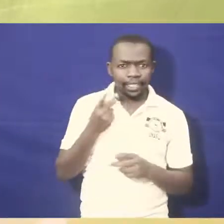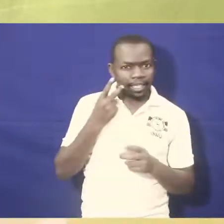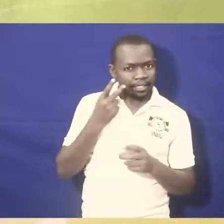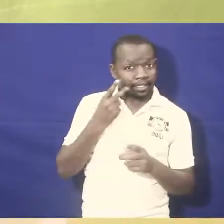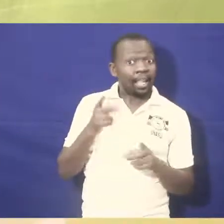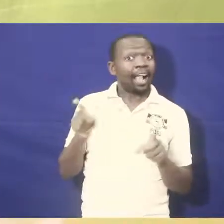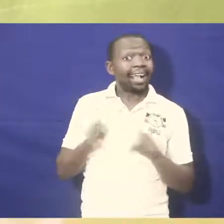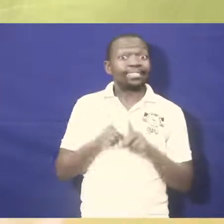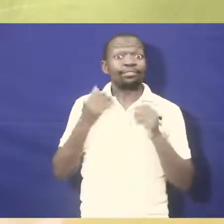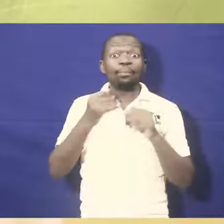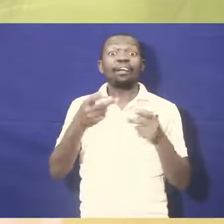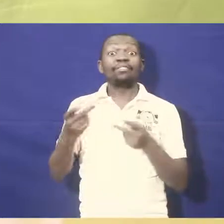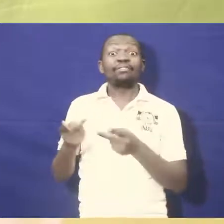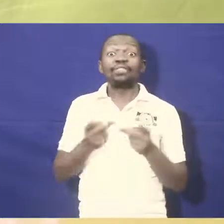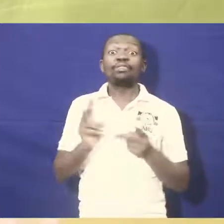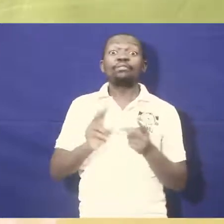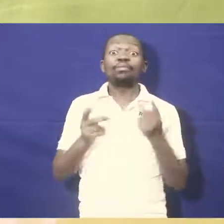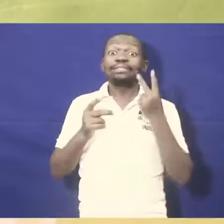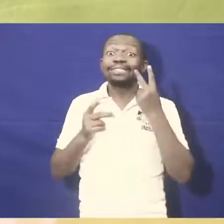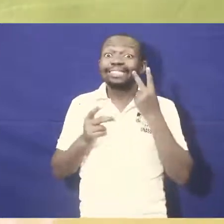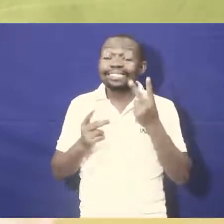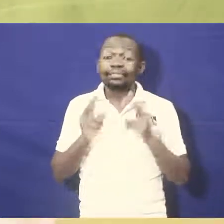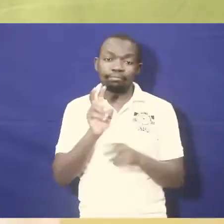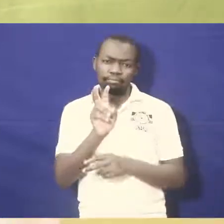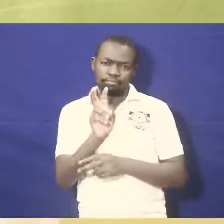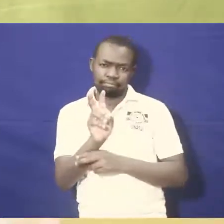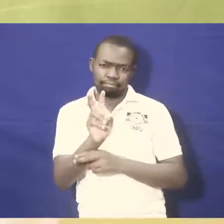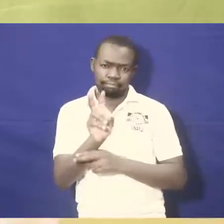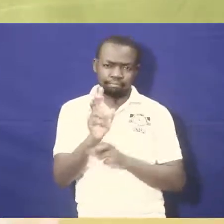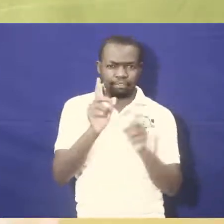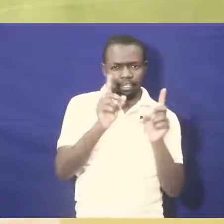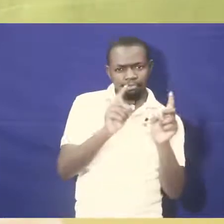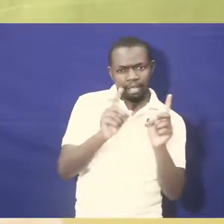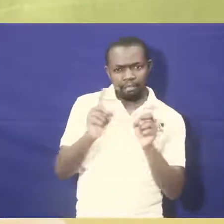And as I'm saying, the video can also help you to think.